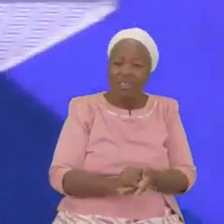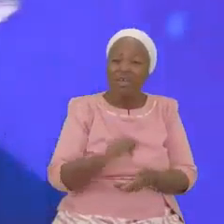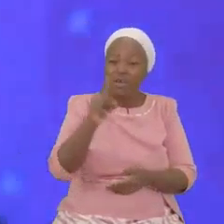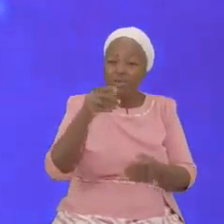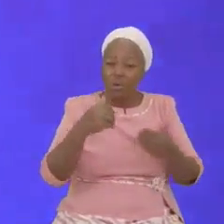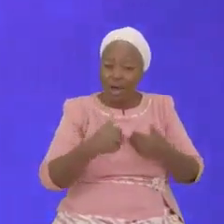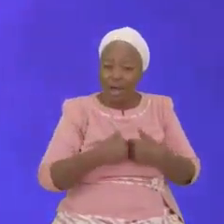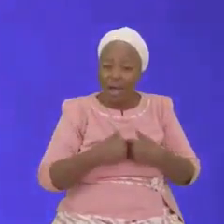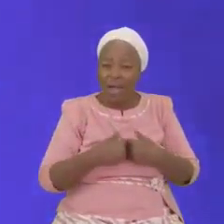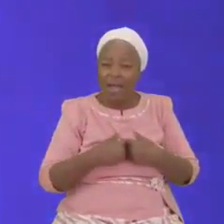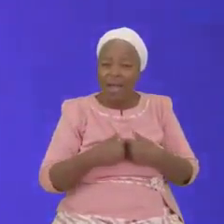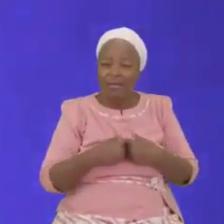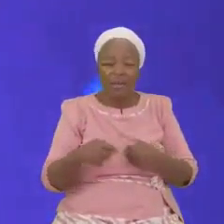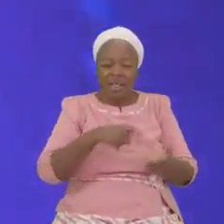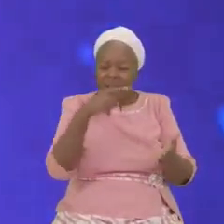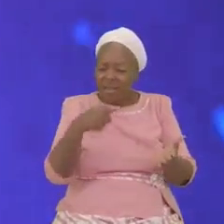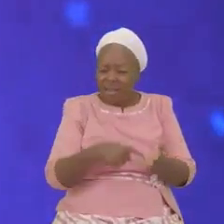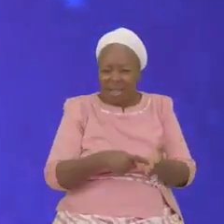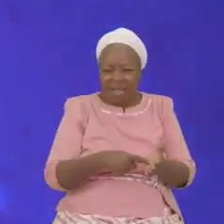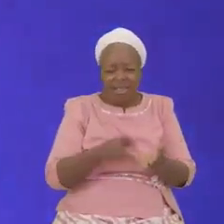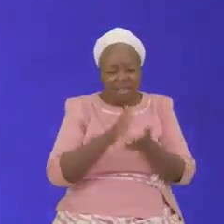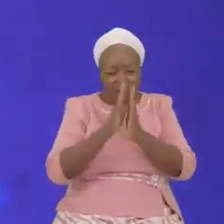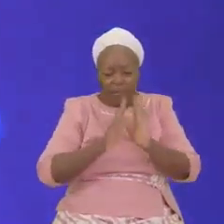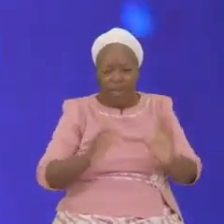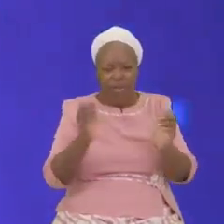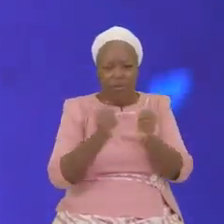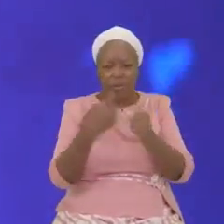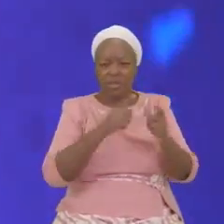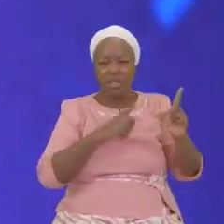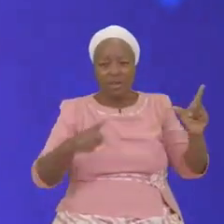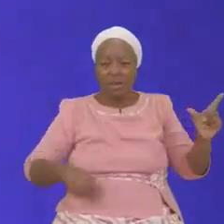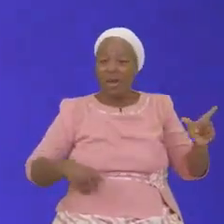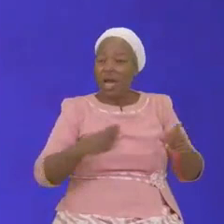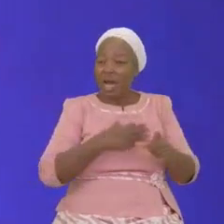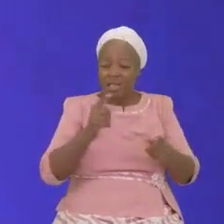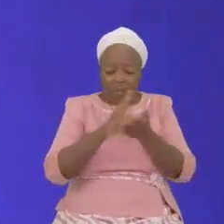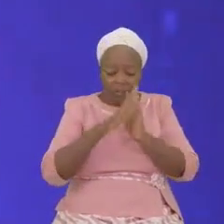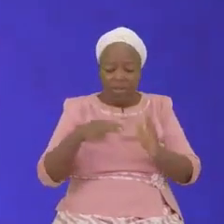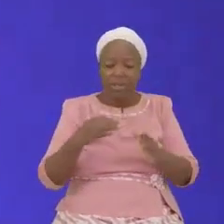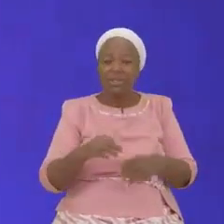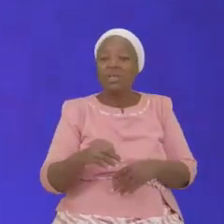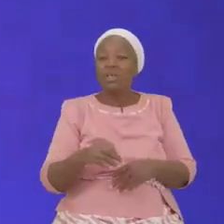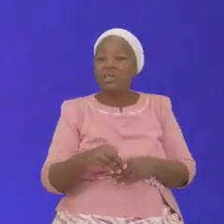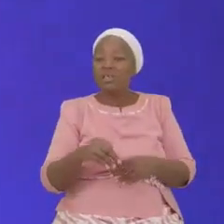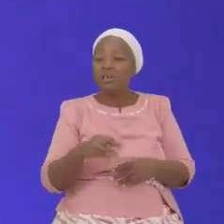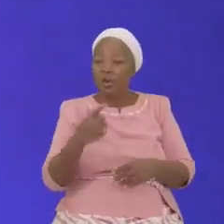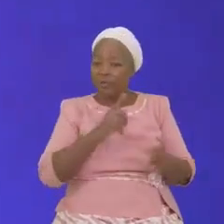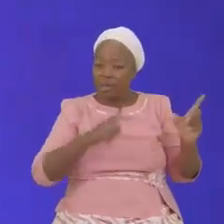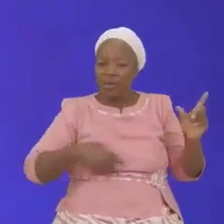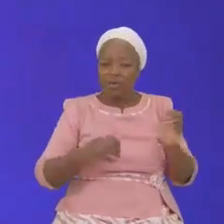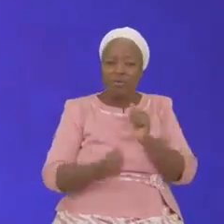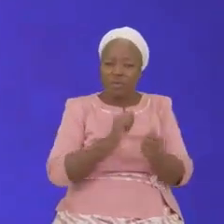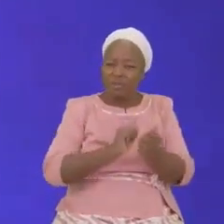have this peace of the Lord, the peace of God, which passes all understanding,